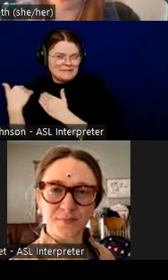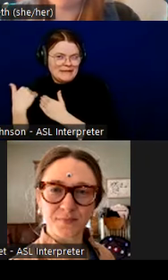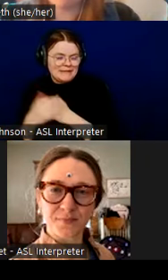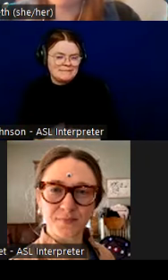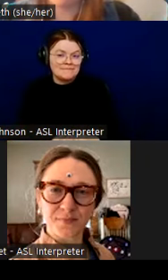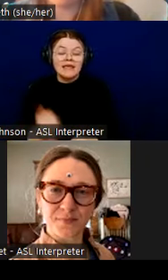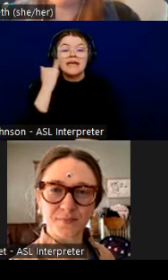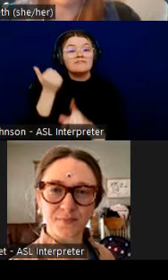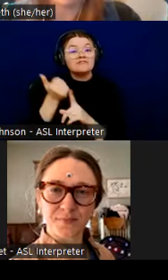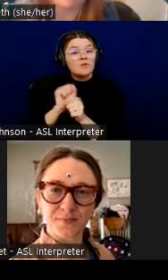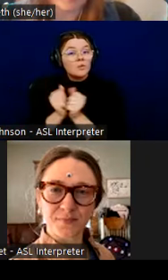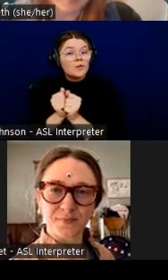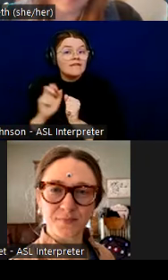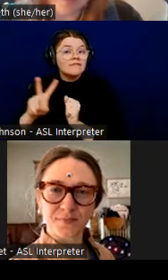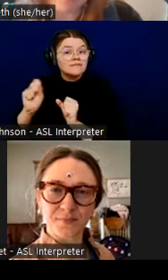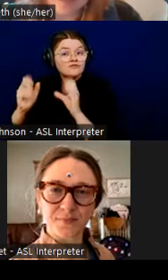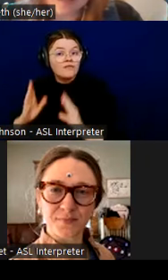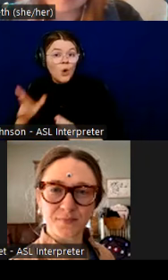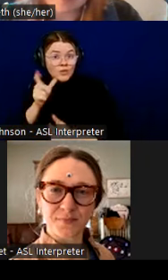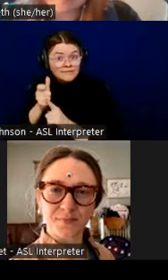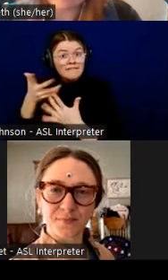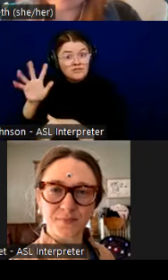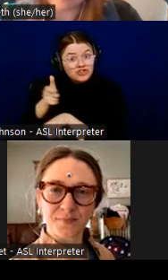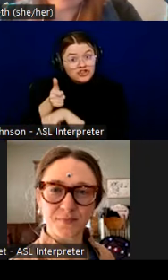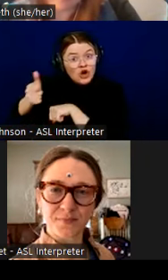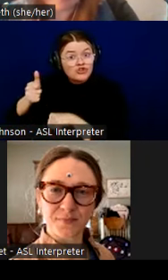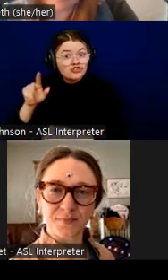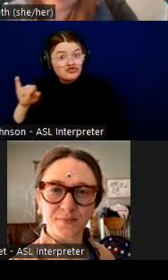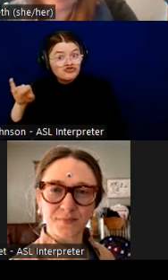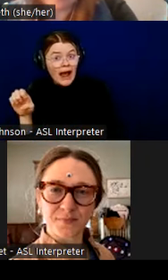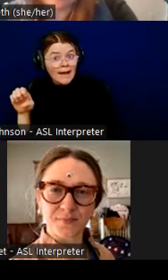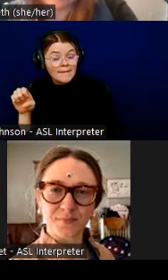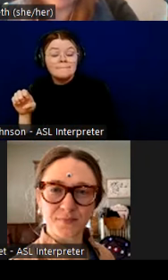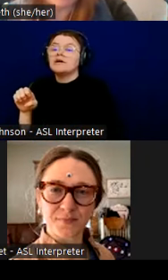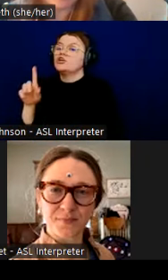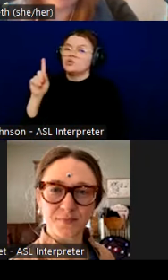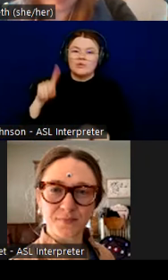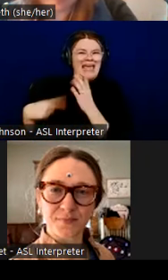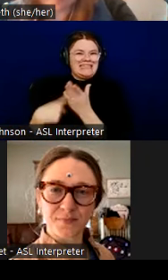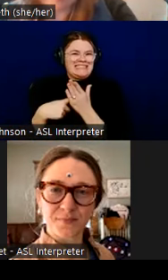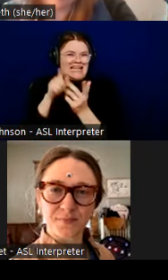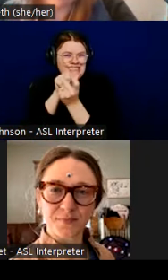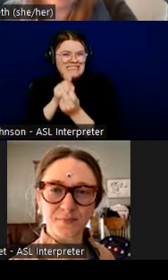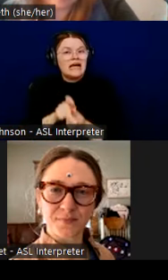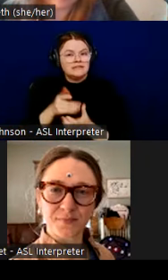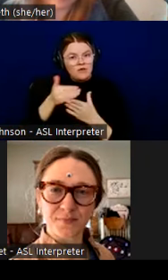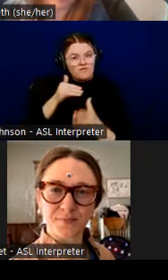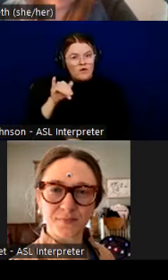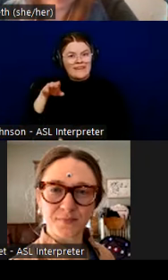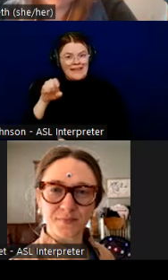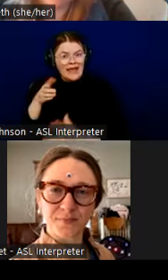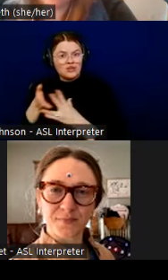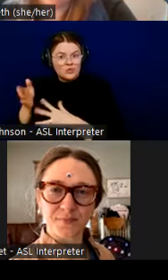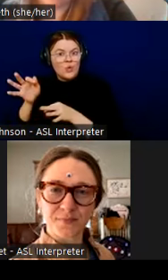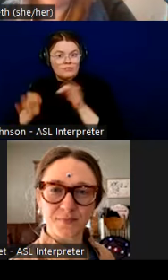charged with a crime. It's important as the advocate not to discuss details that lead up to the case, because that is the